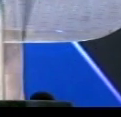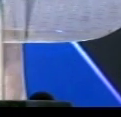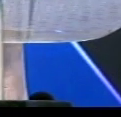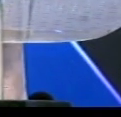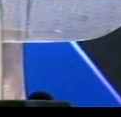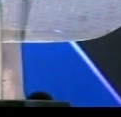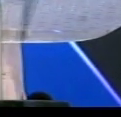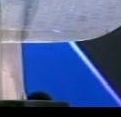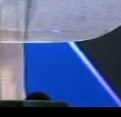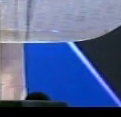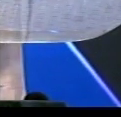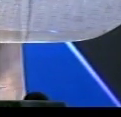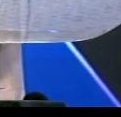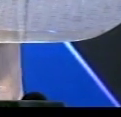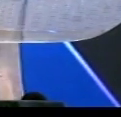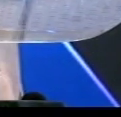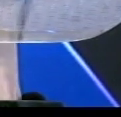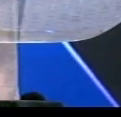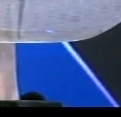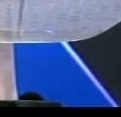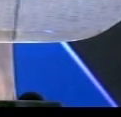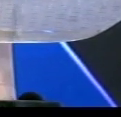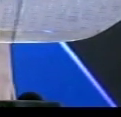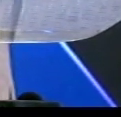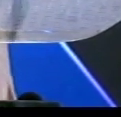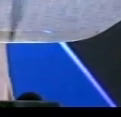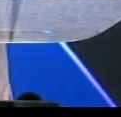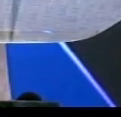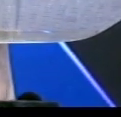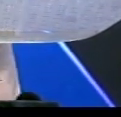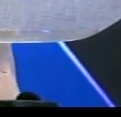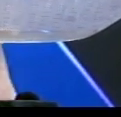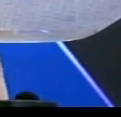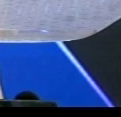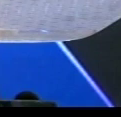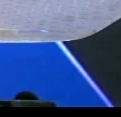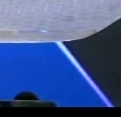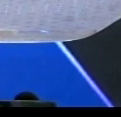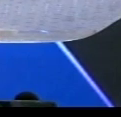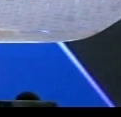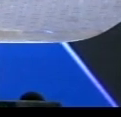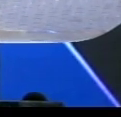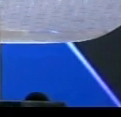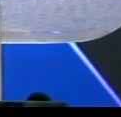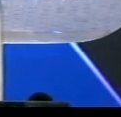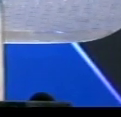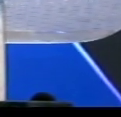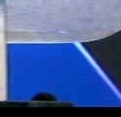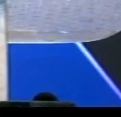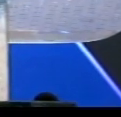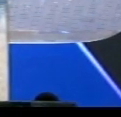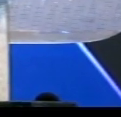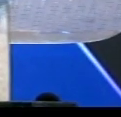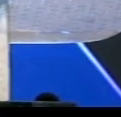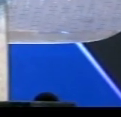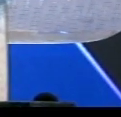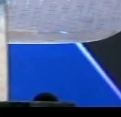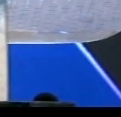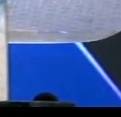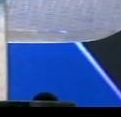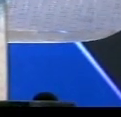your utterance, in your action, in your endeavor, in the things you try. It says, why shouldest